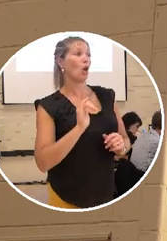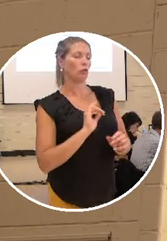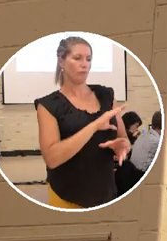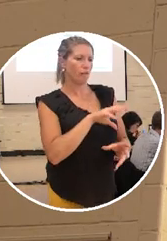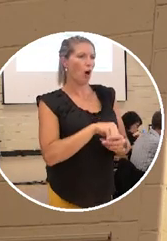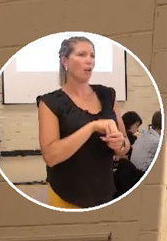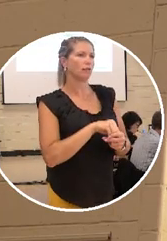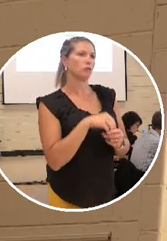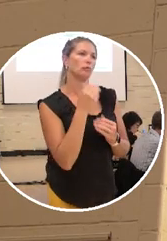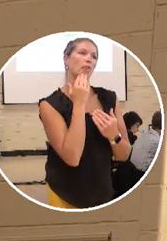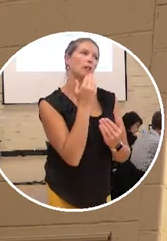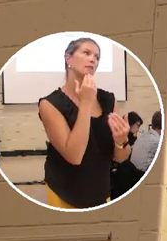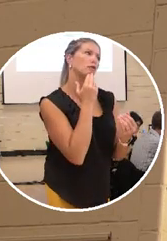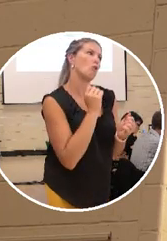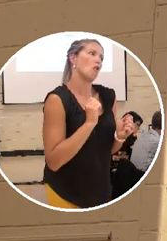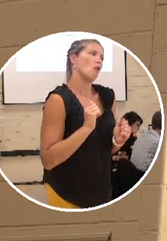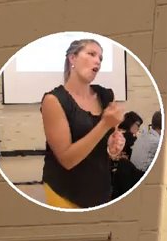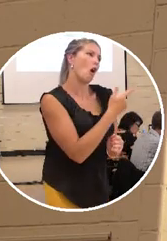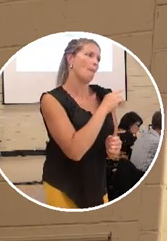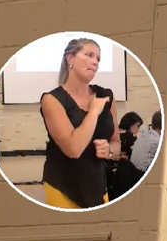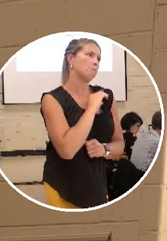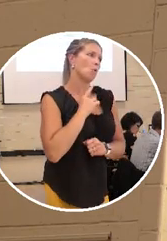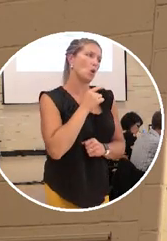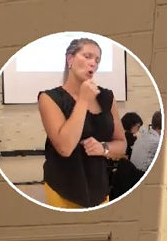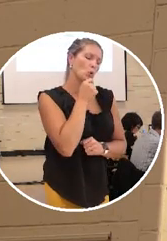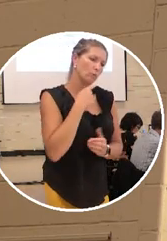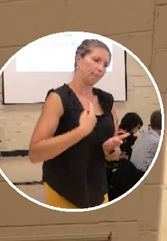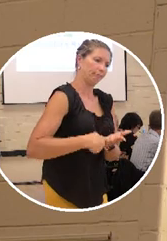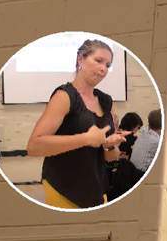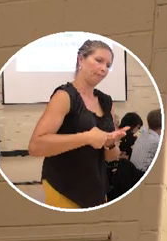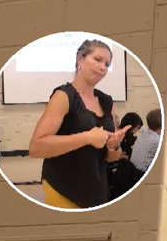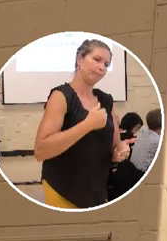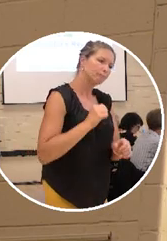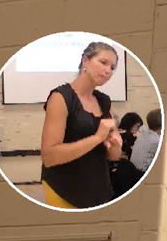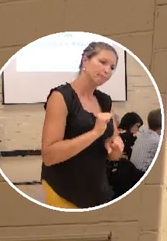those trustees for the work that's gone into this process.